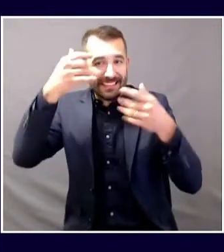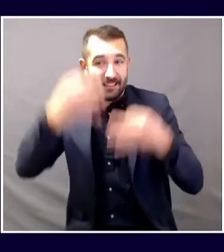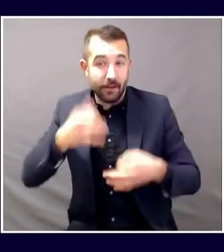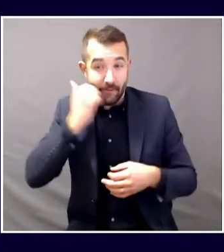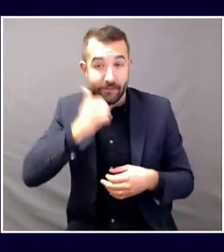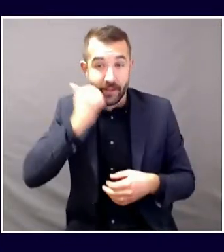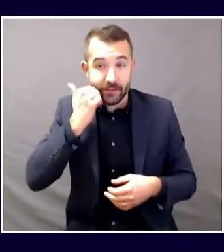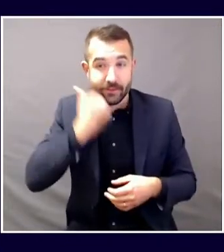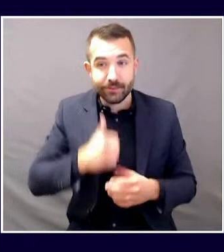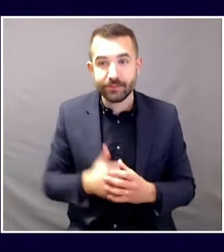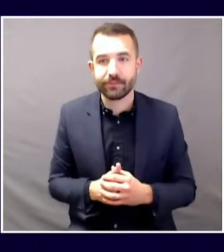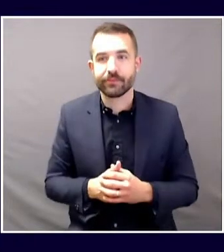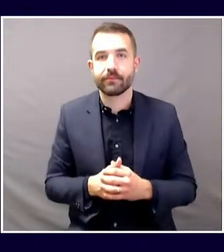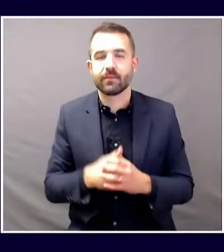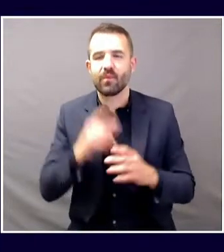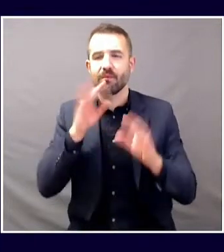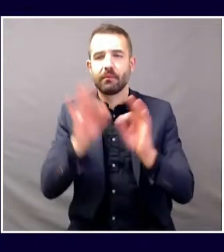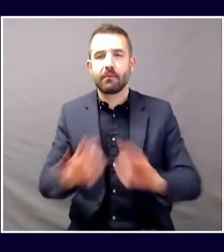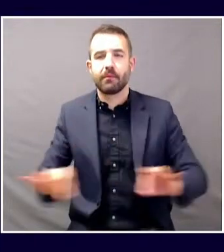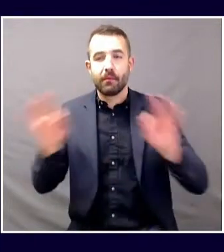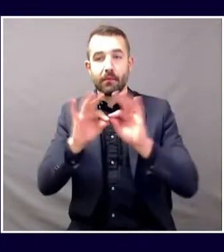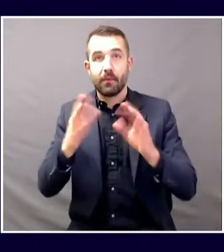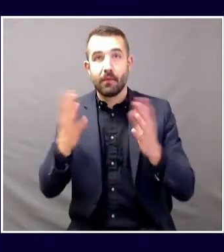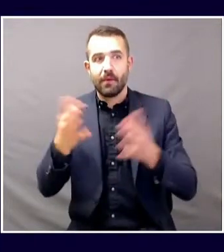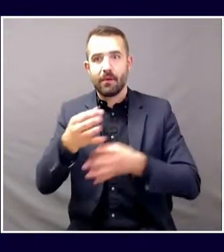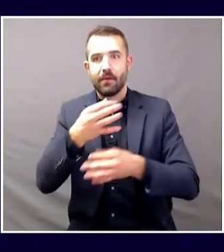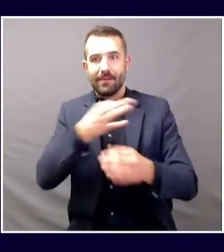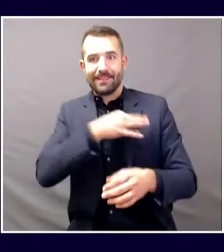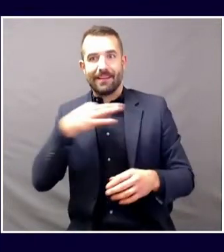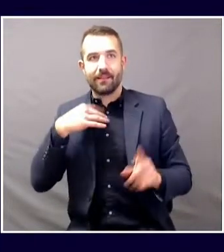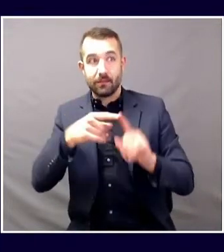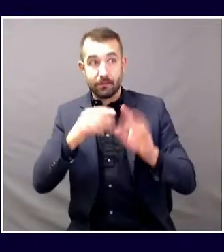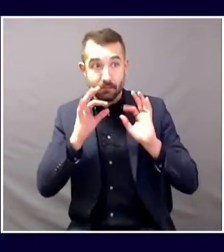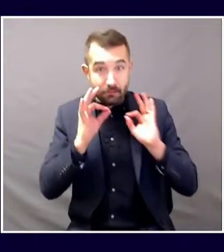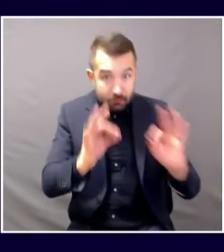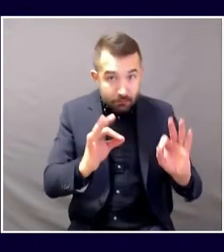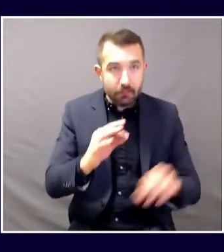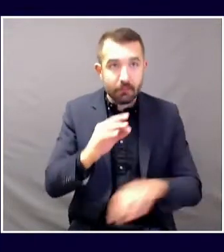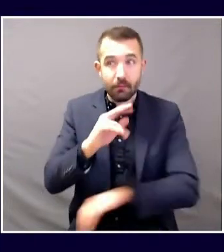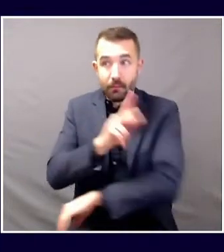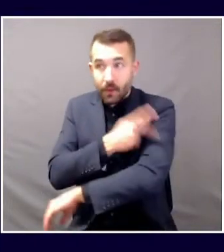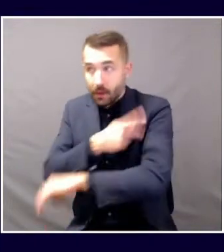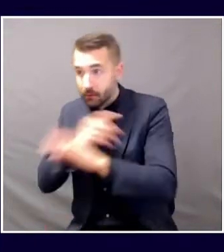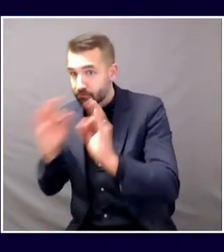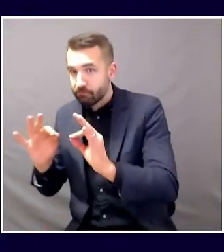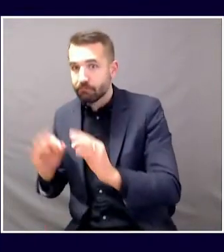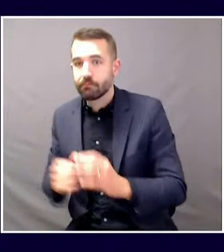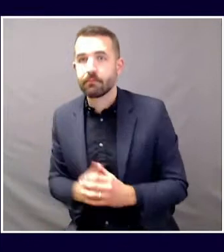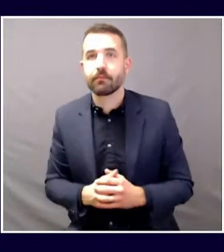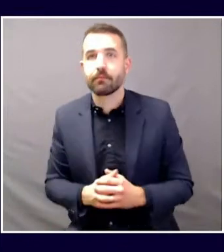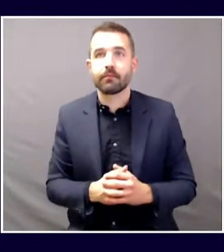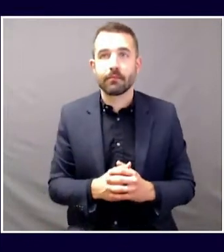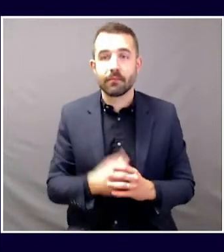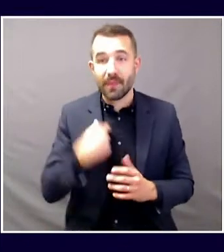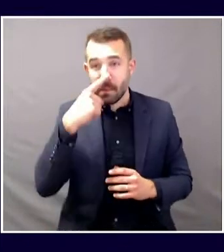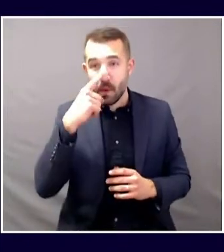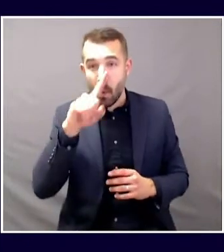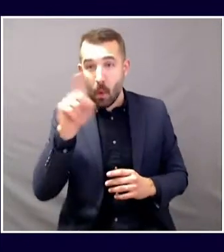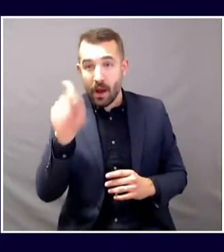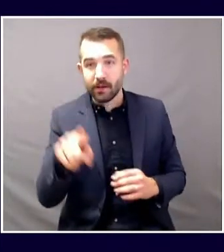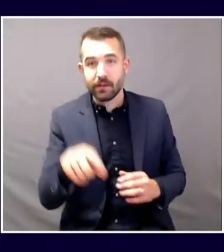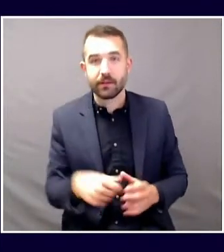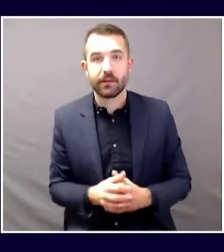staffing and the geography of where patients are. Thanks. Can I ask one other question about staffing? Sure. Mm-hmm. If there are